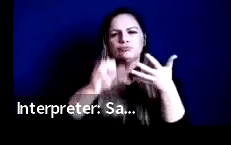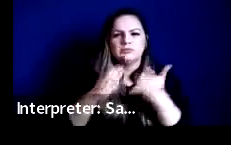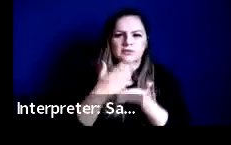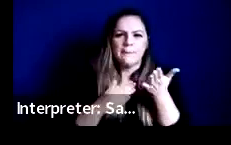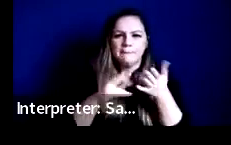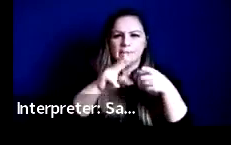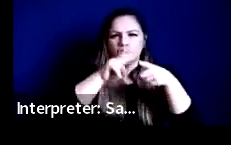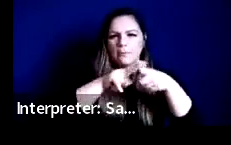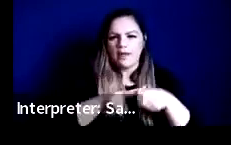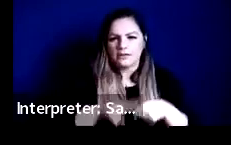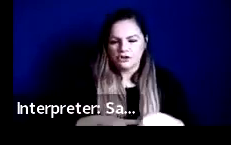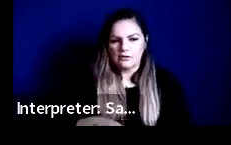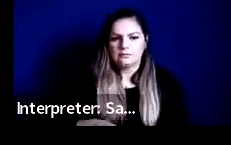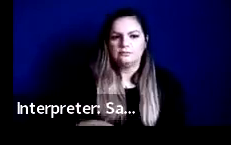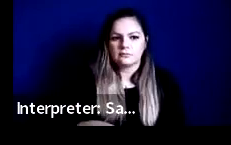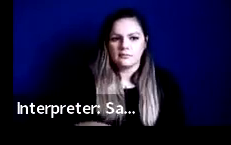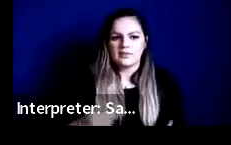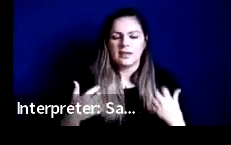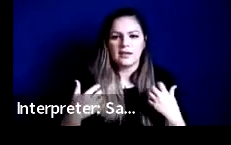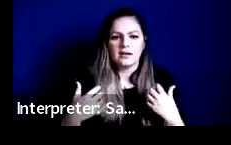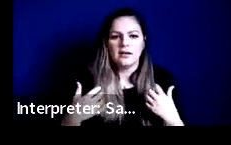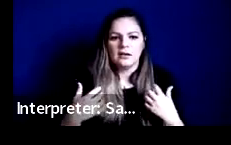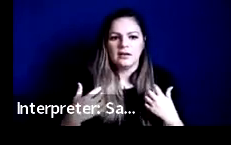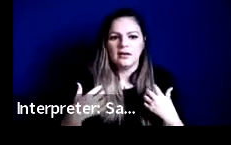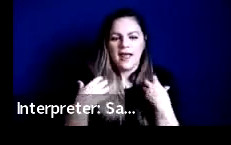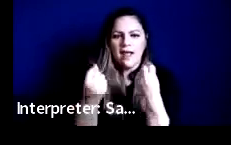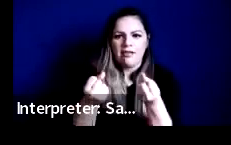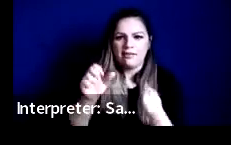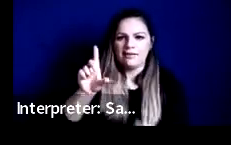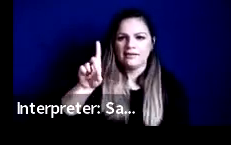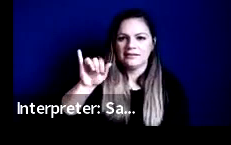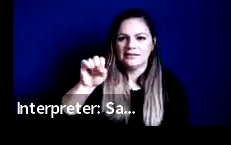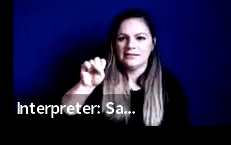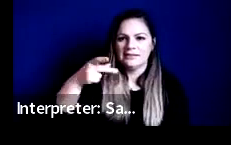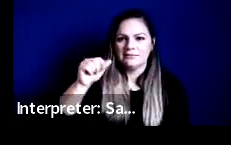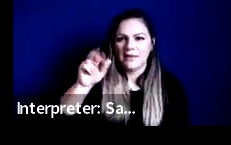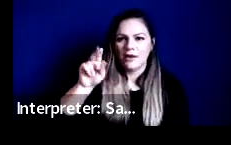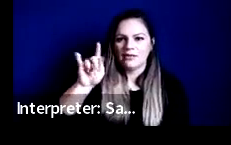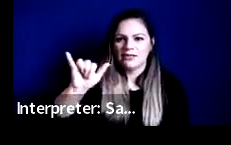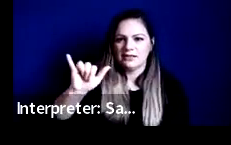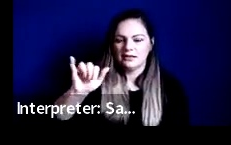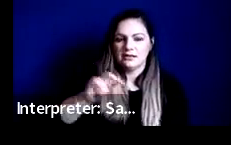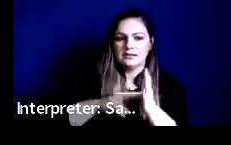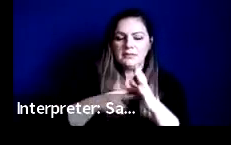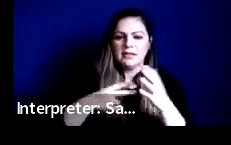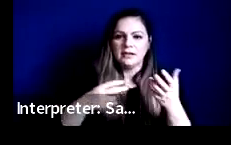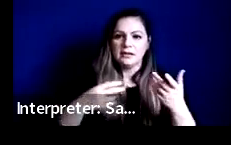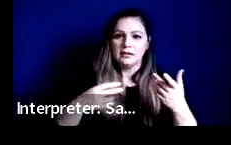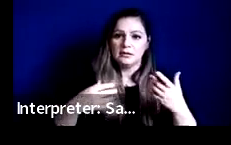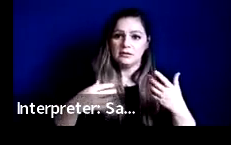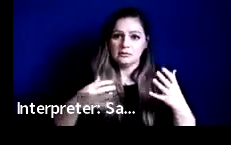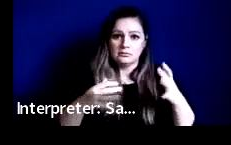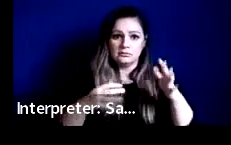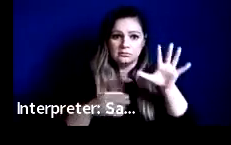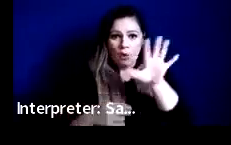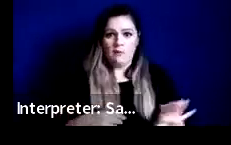Health disparities. What are health disparities? Health disparities are a difference in health outcome. This is just an observed difference in a health